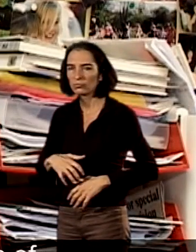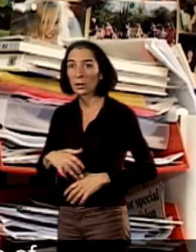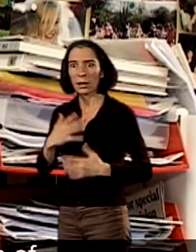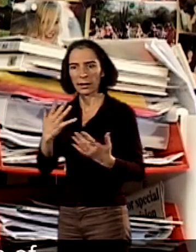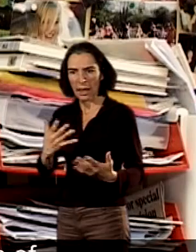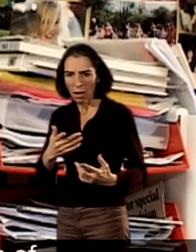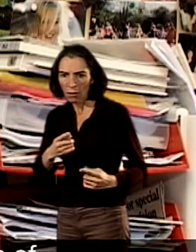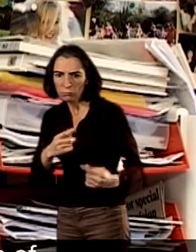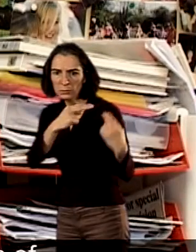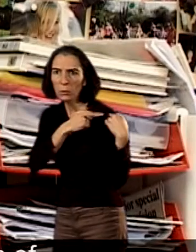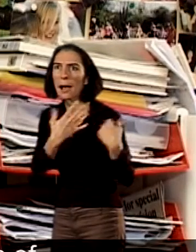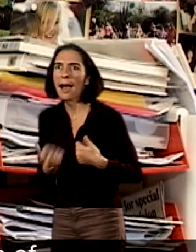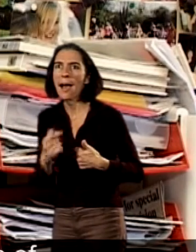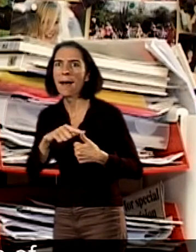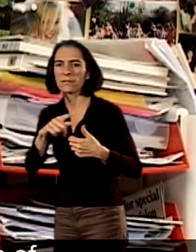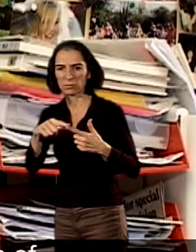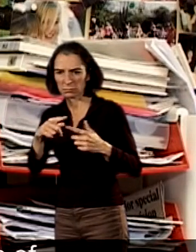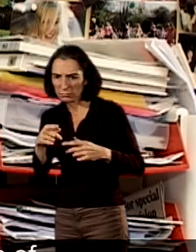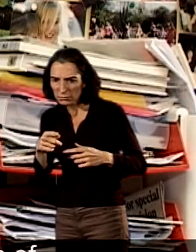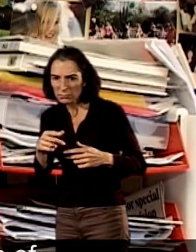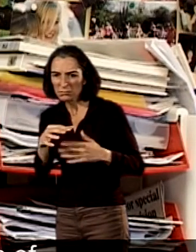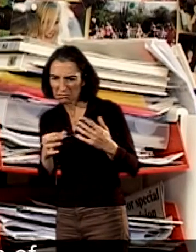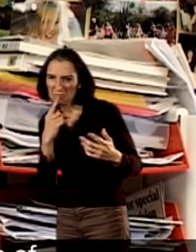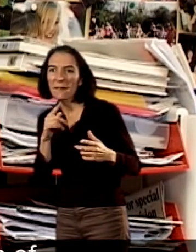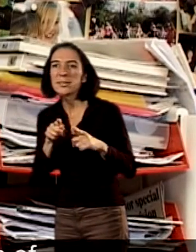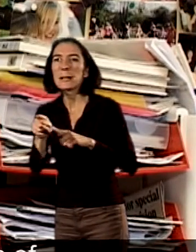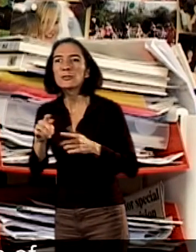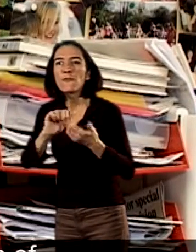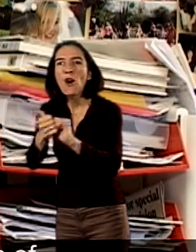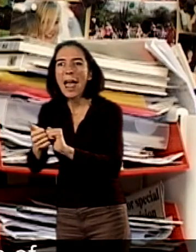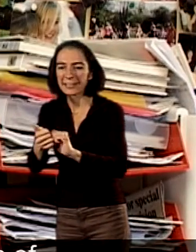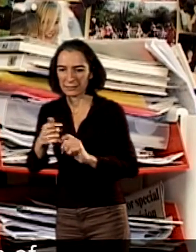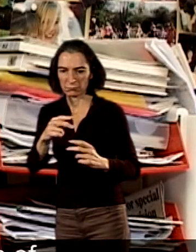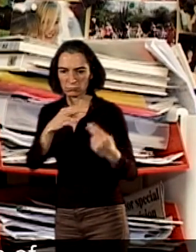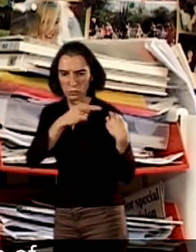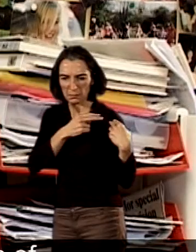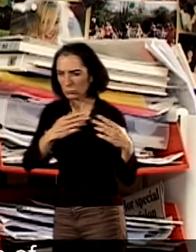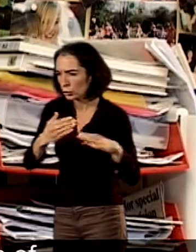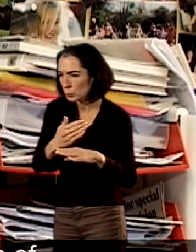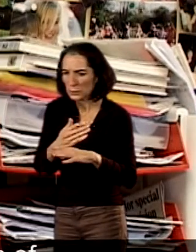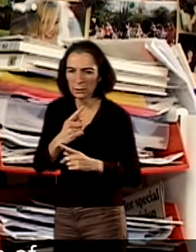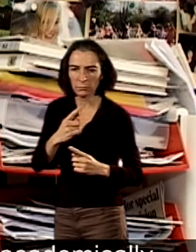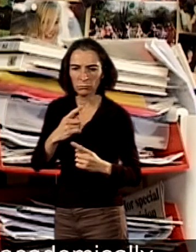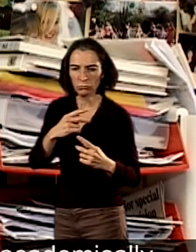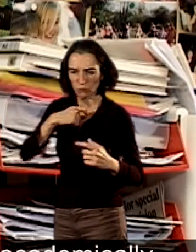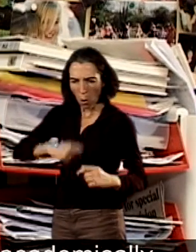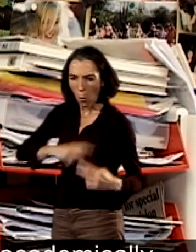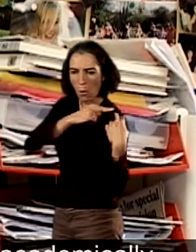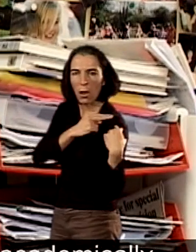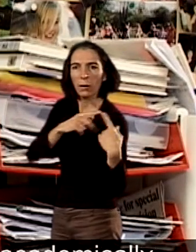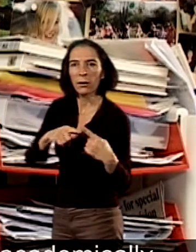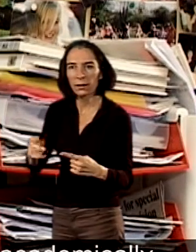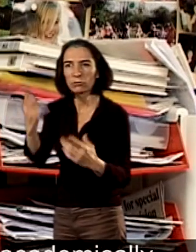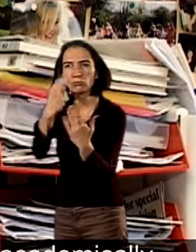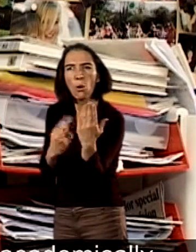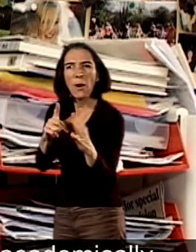got a responsibility of all sorts of special friends, duties, running drawing club, and he's just